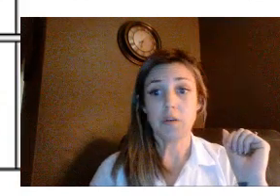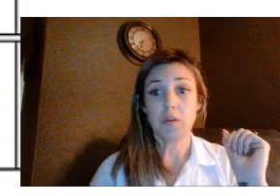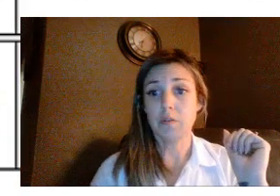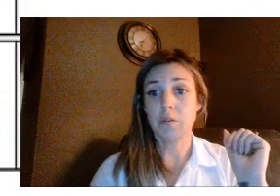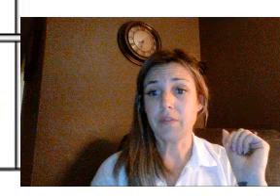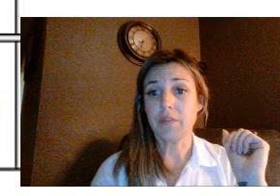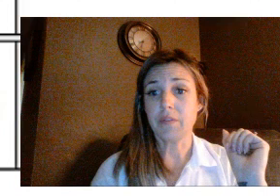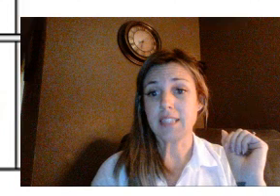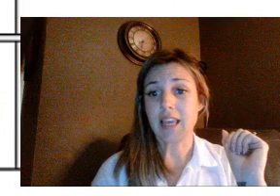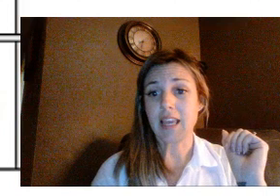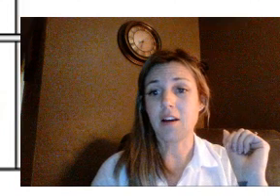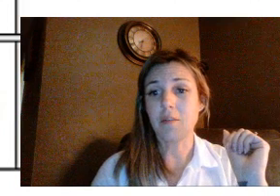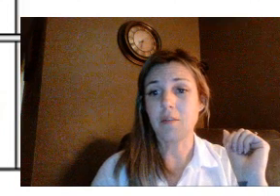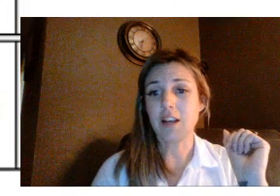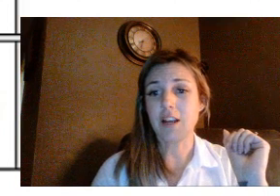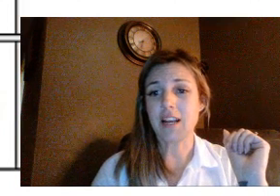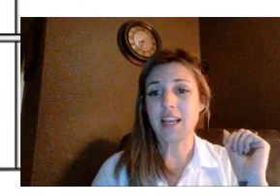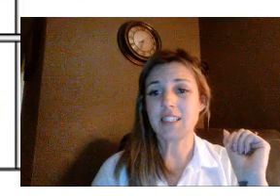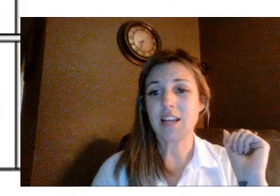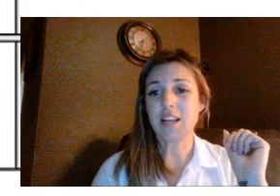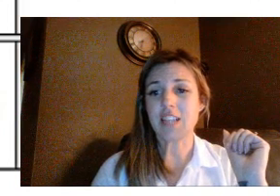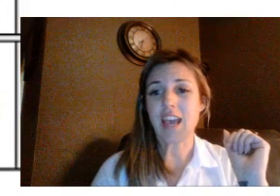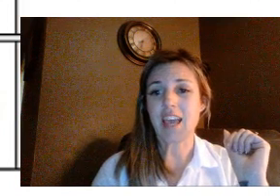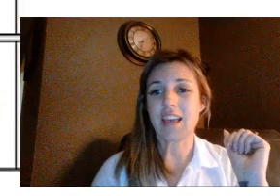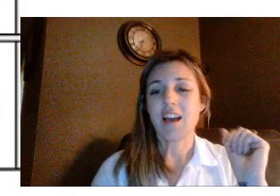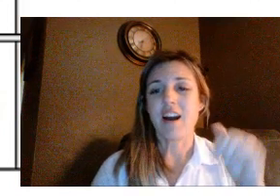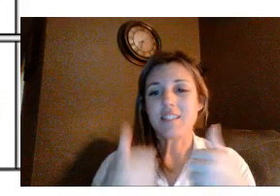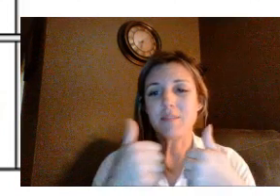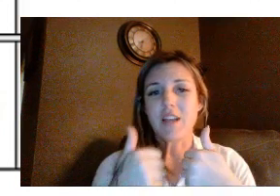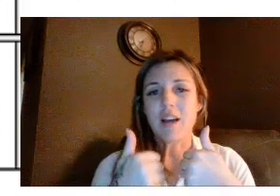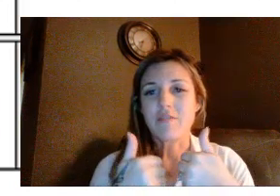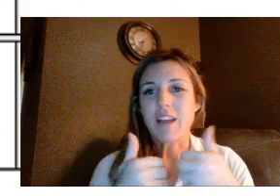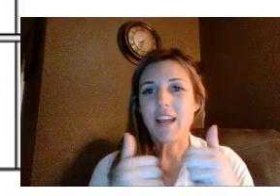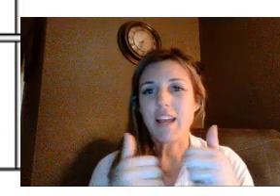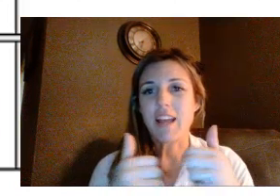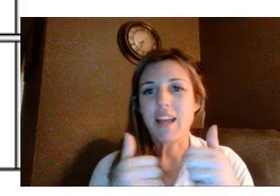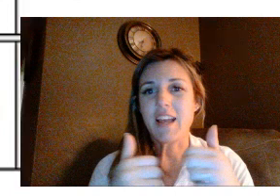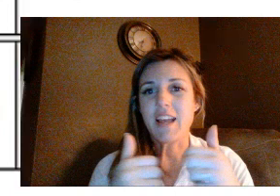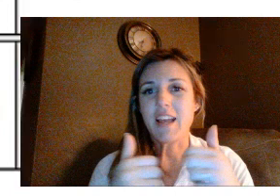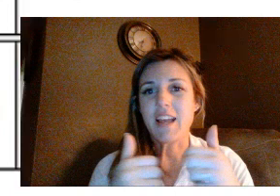J? K. All right. Have a good night.